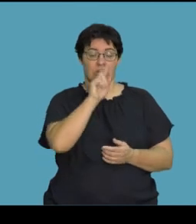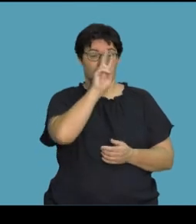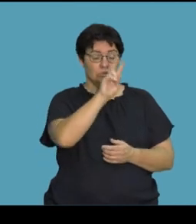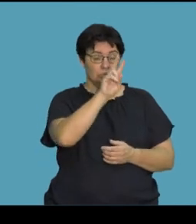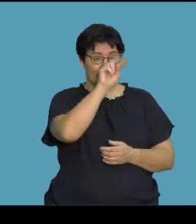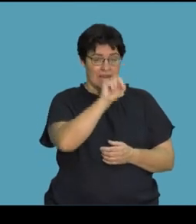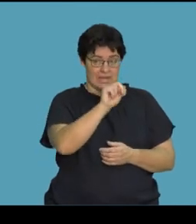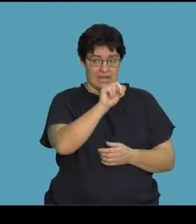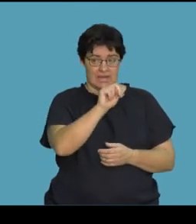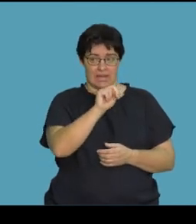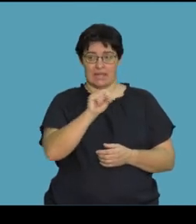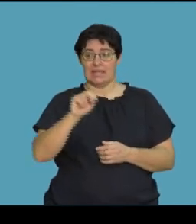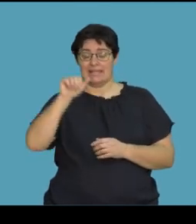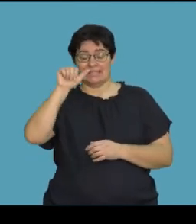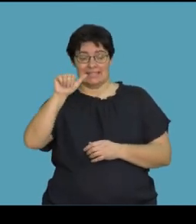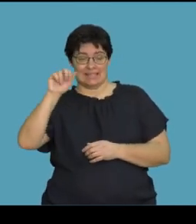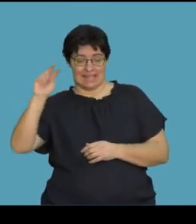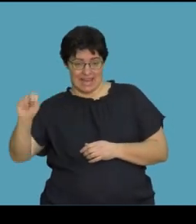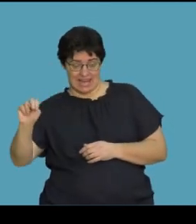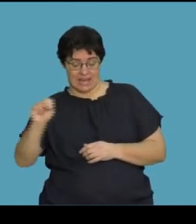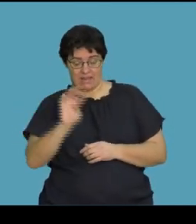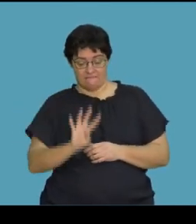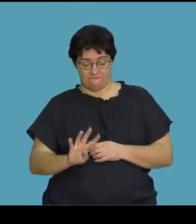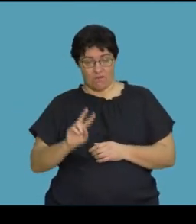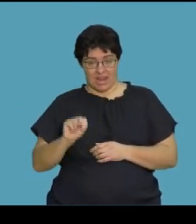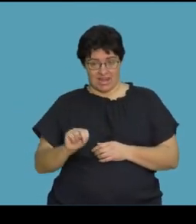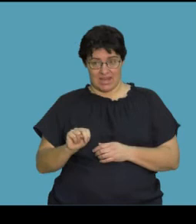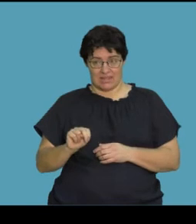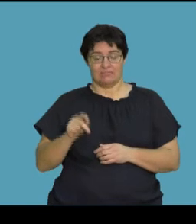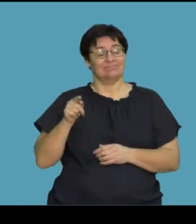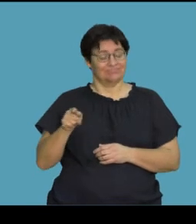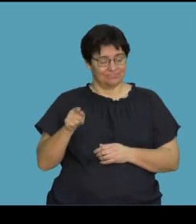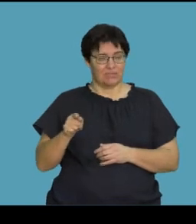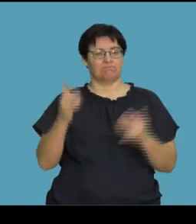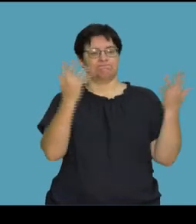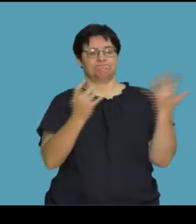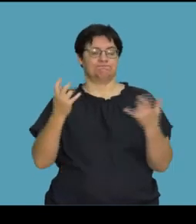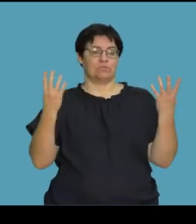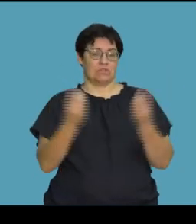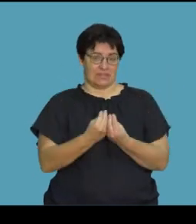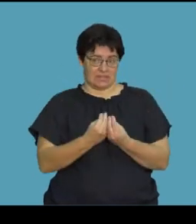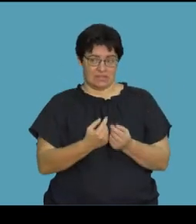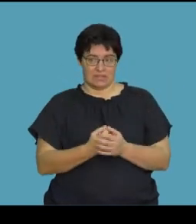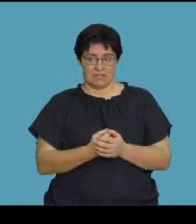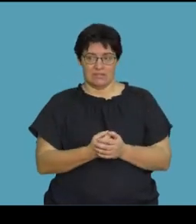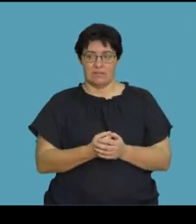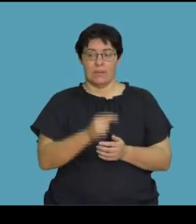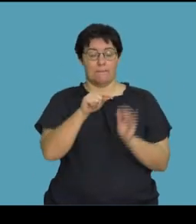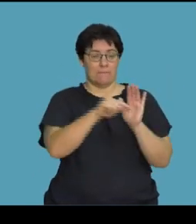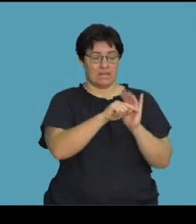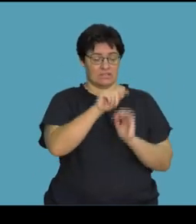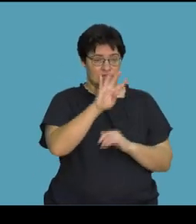2n, the 6n, and the 4n will then be worked out together. The minus 4,